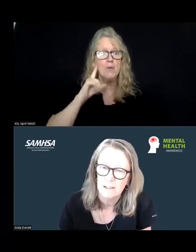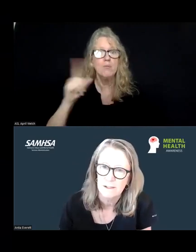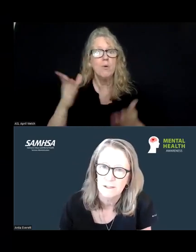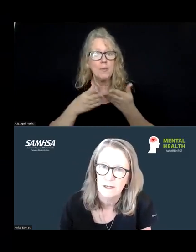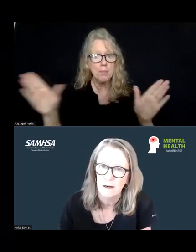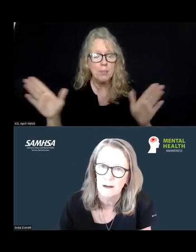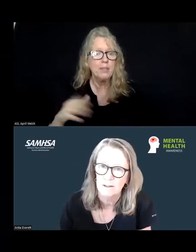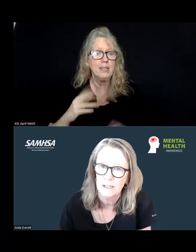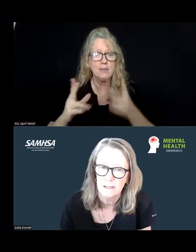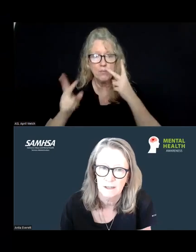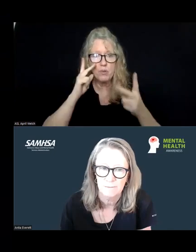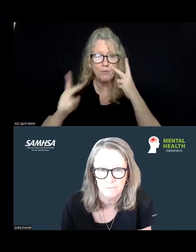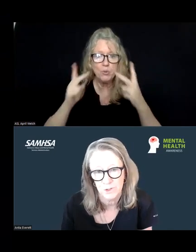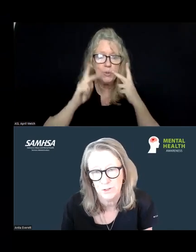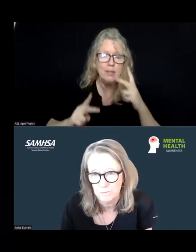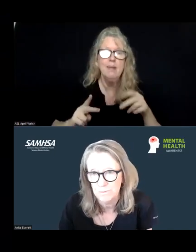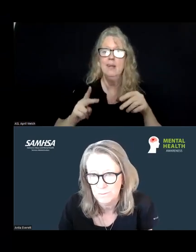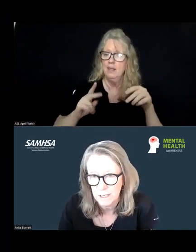Center of Excellence on